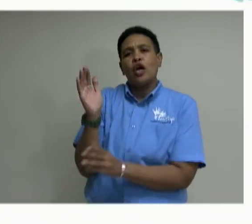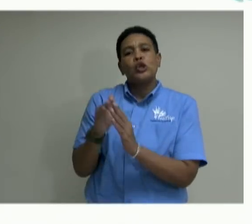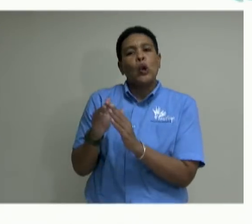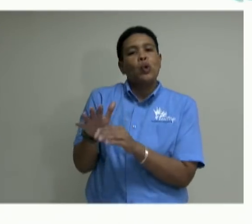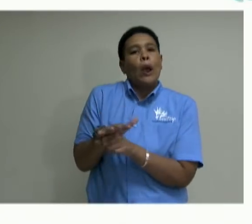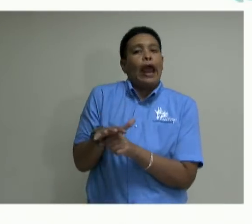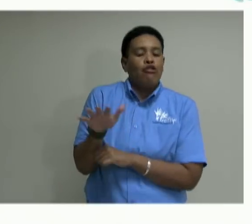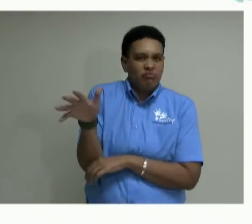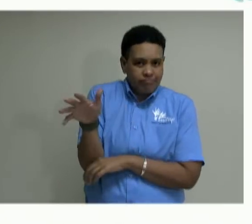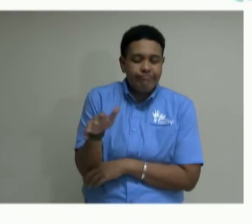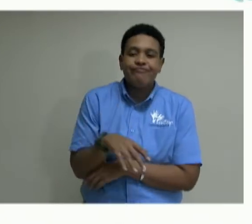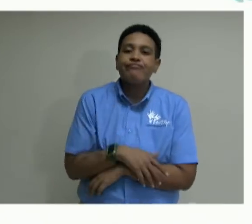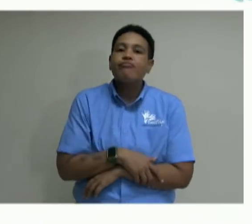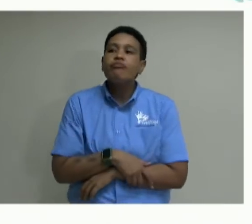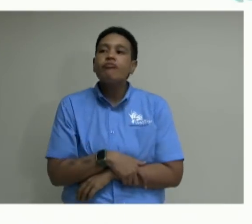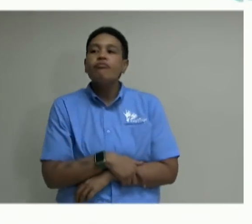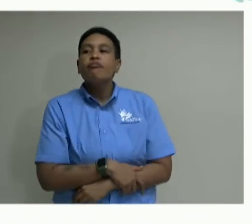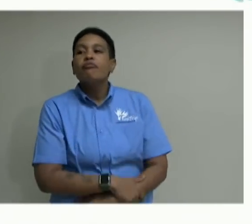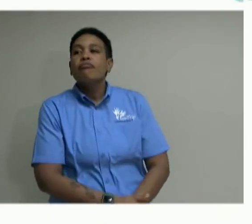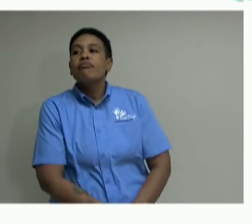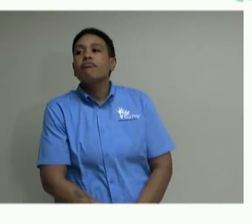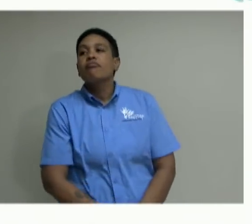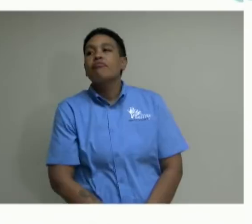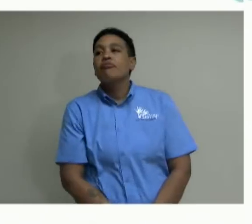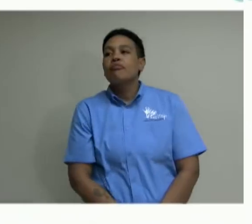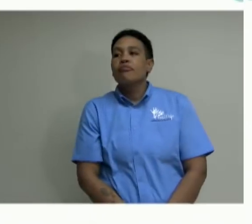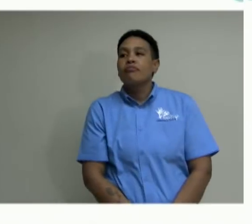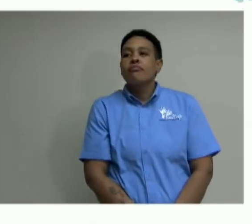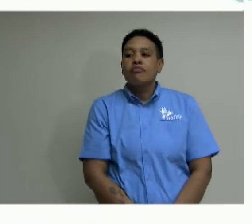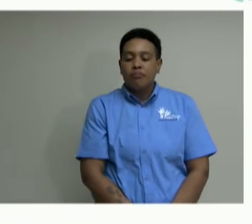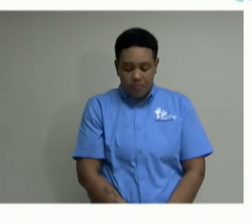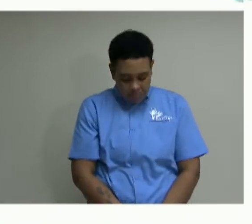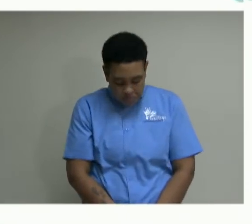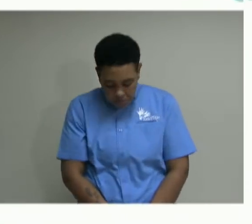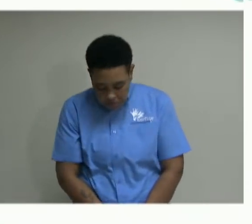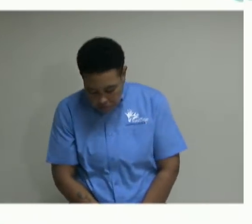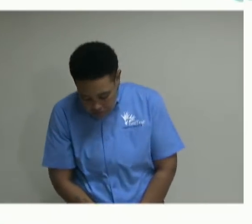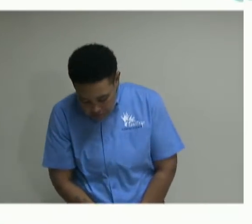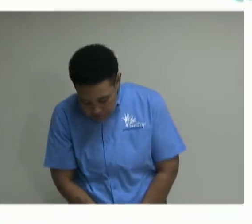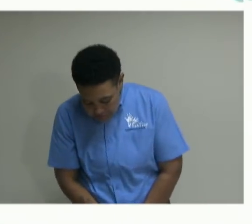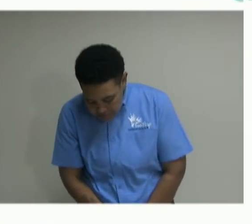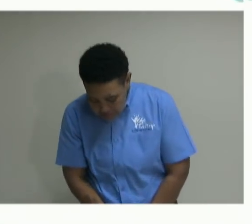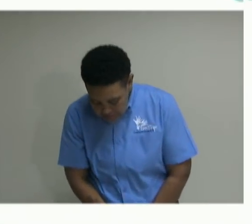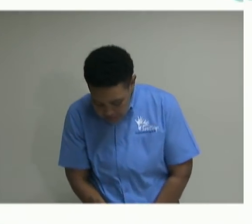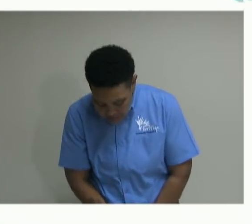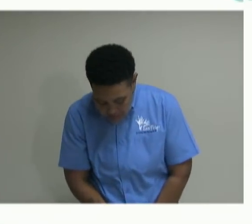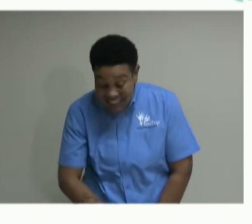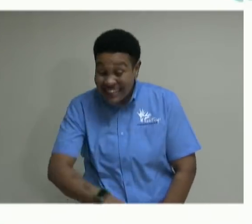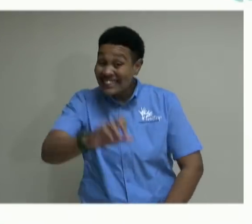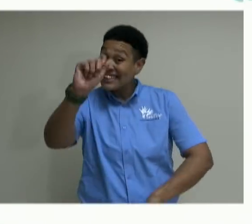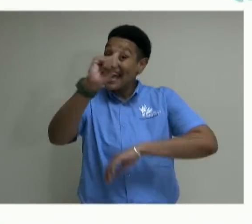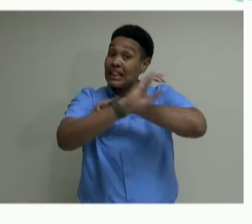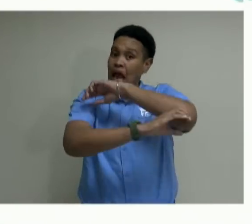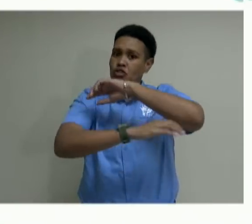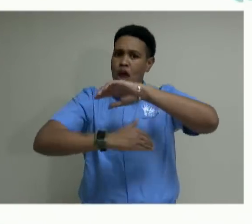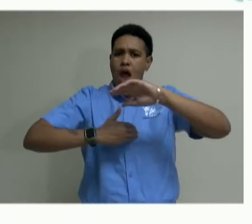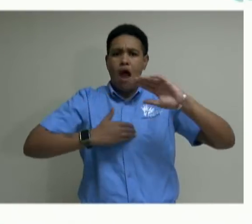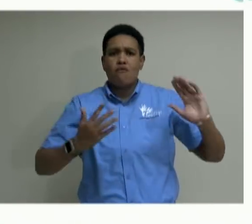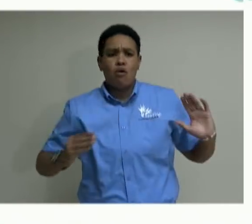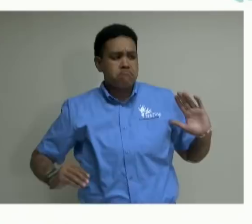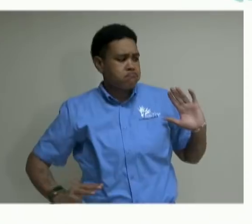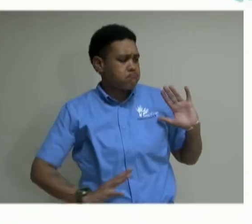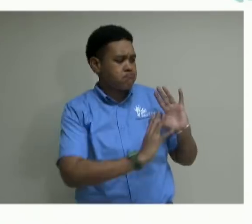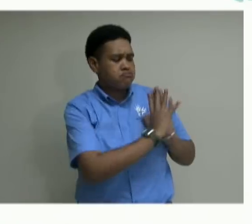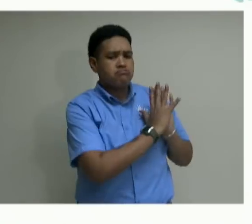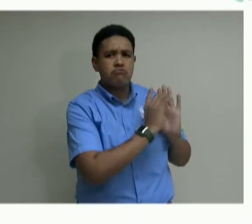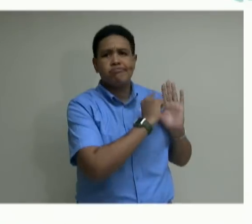For St. Catherine, we see St. Catherine has cases almost over the entire map. It is